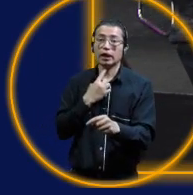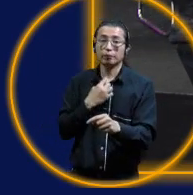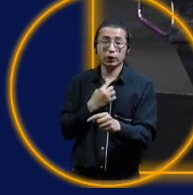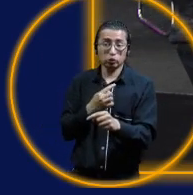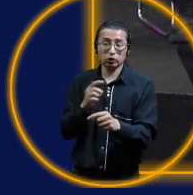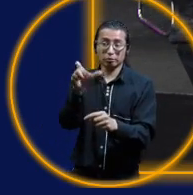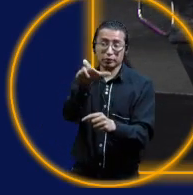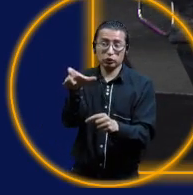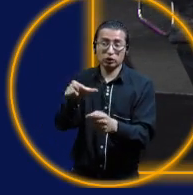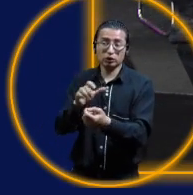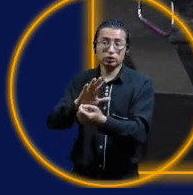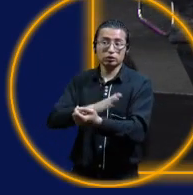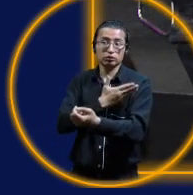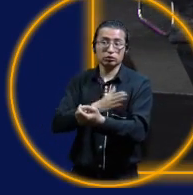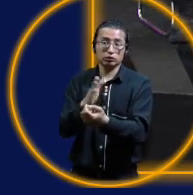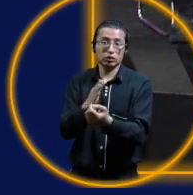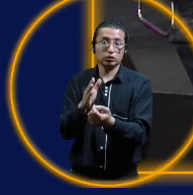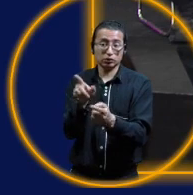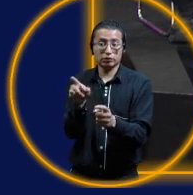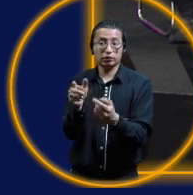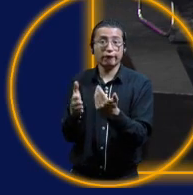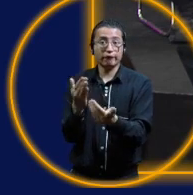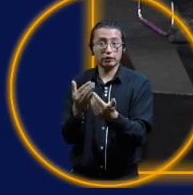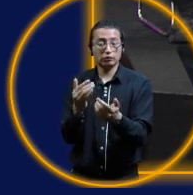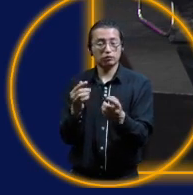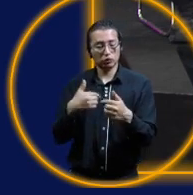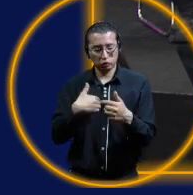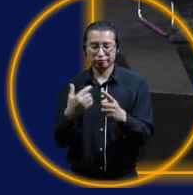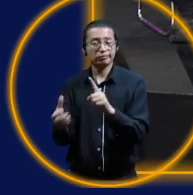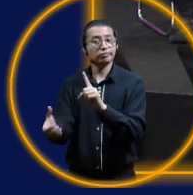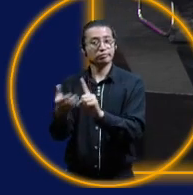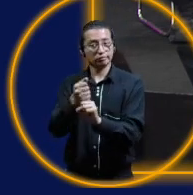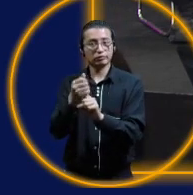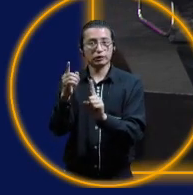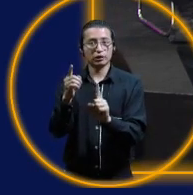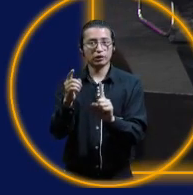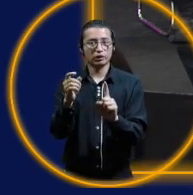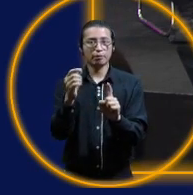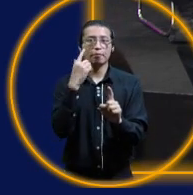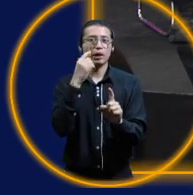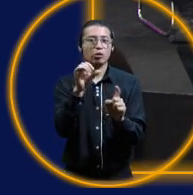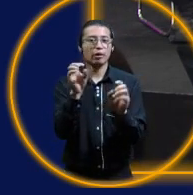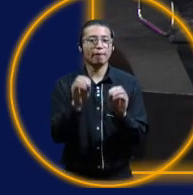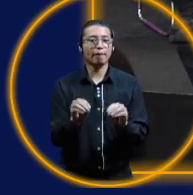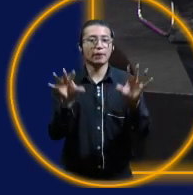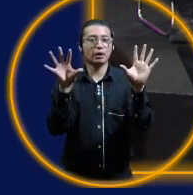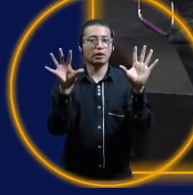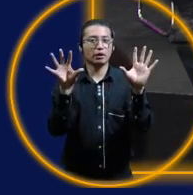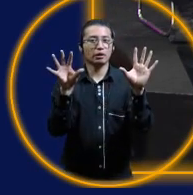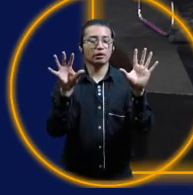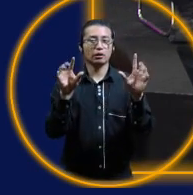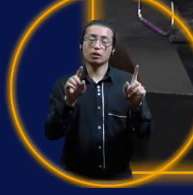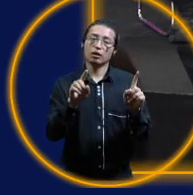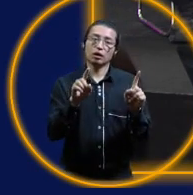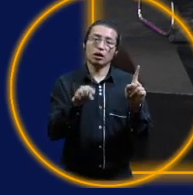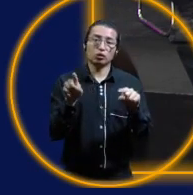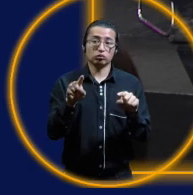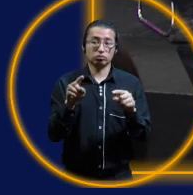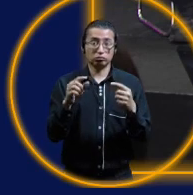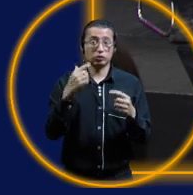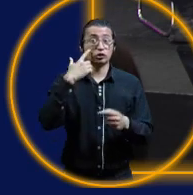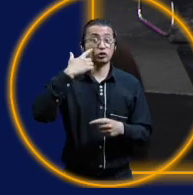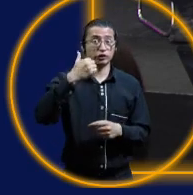way to find artists, I found it's magic. Like, a lot of great stuff ends up in those